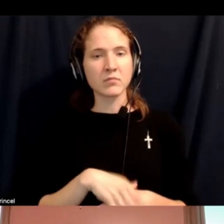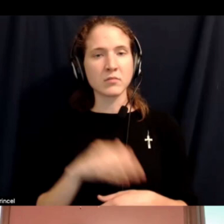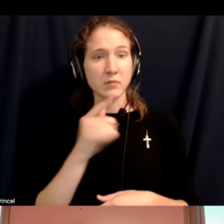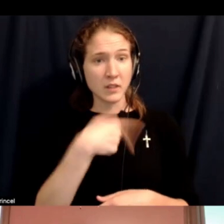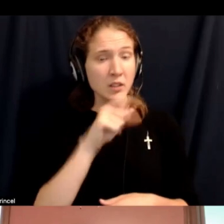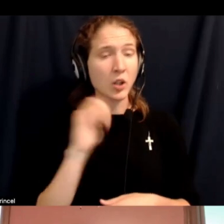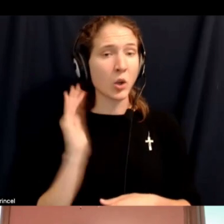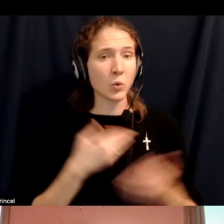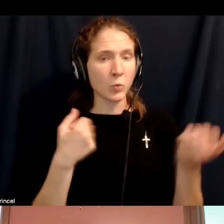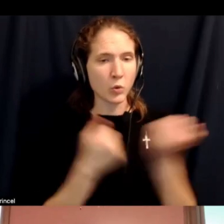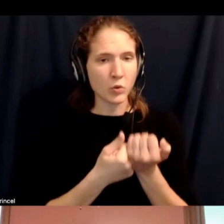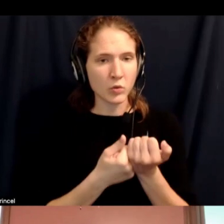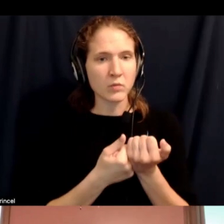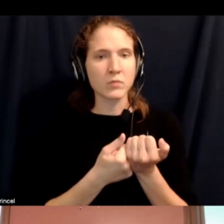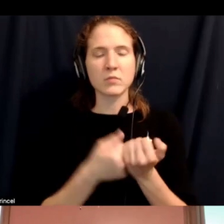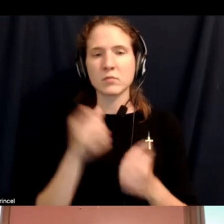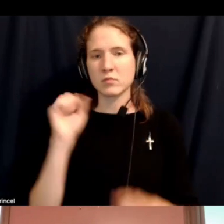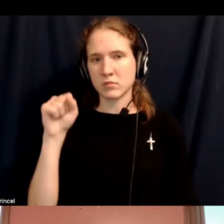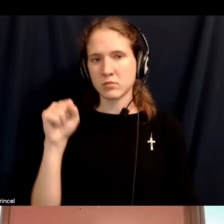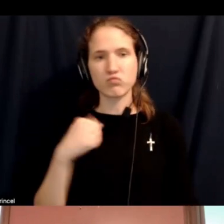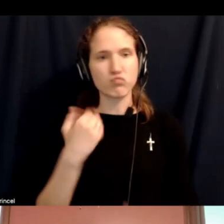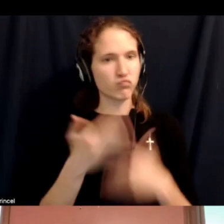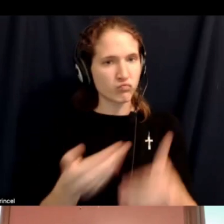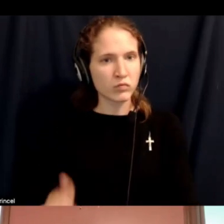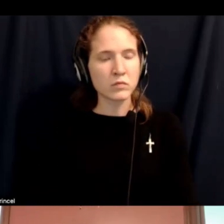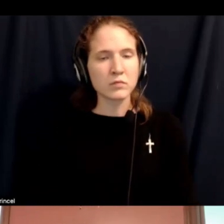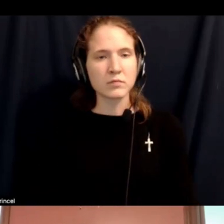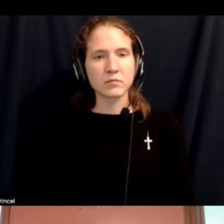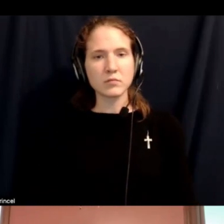support. Yep. Us forward.